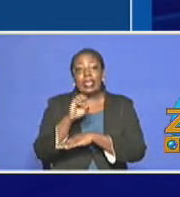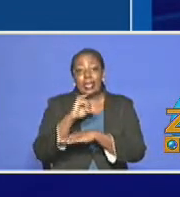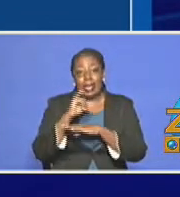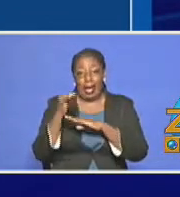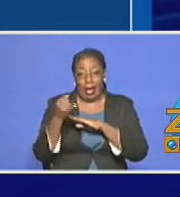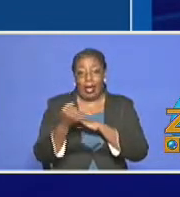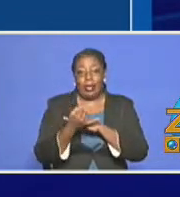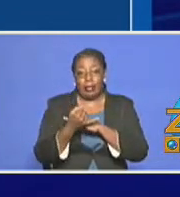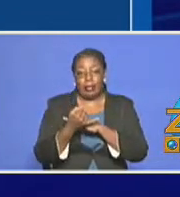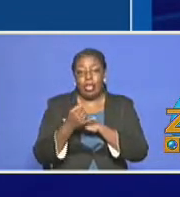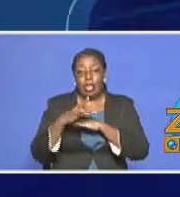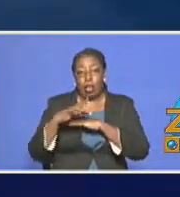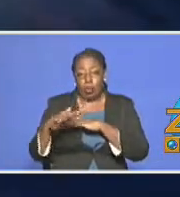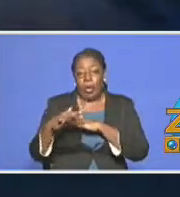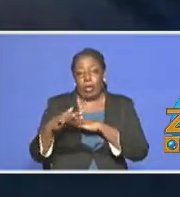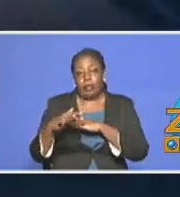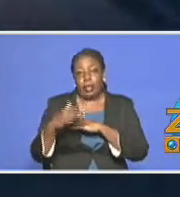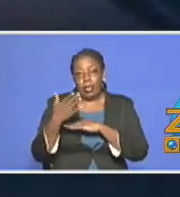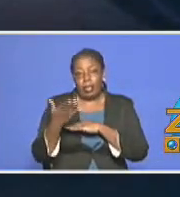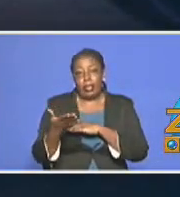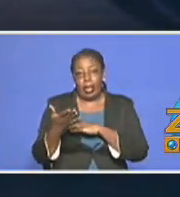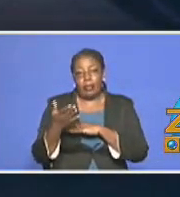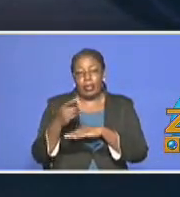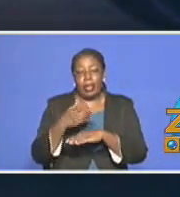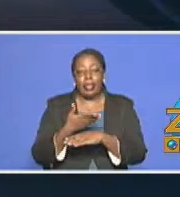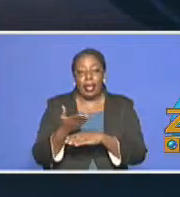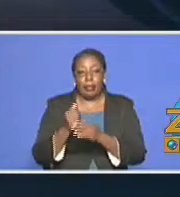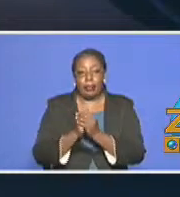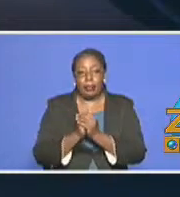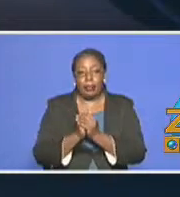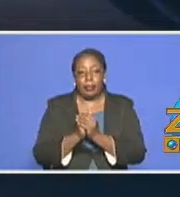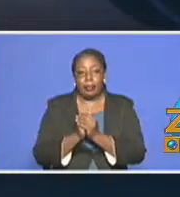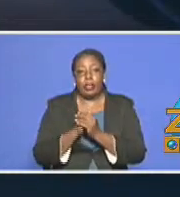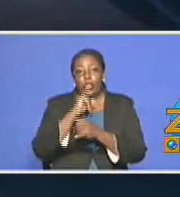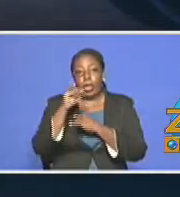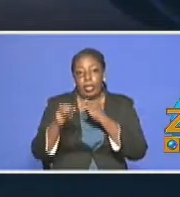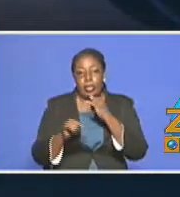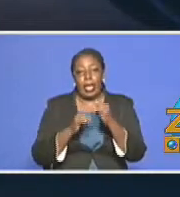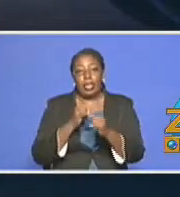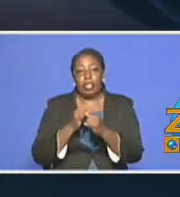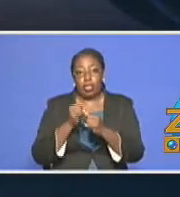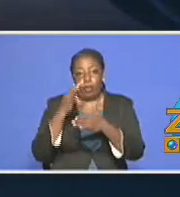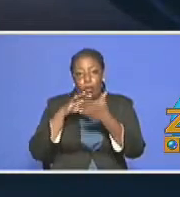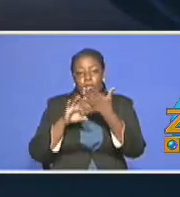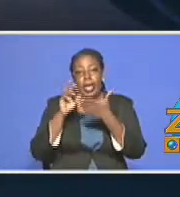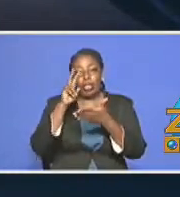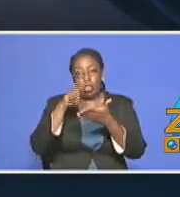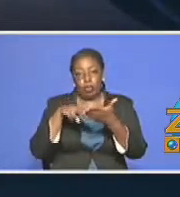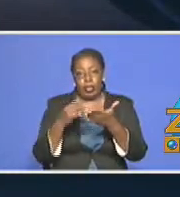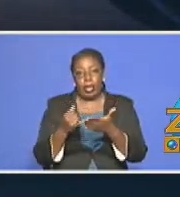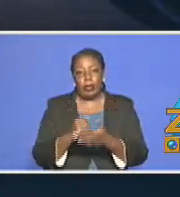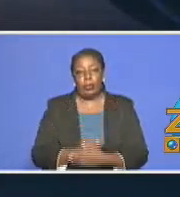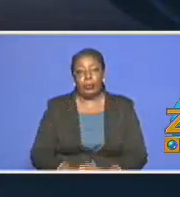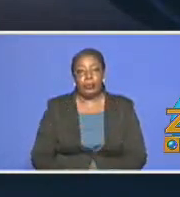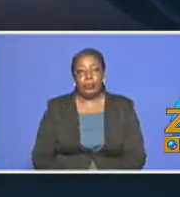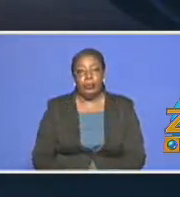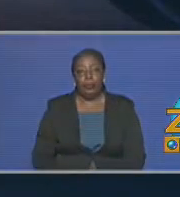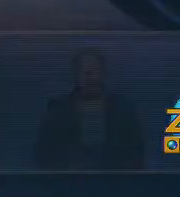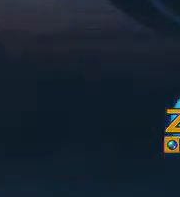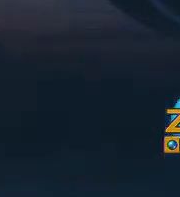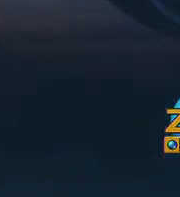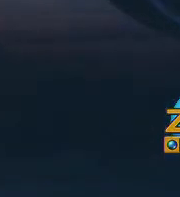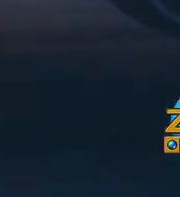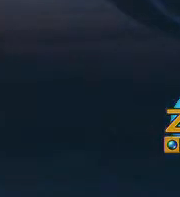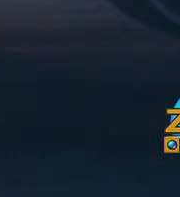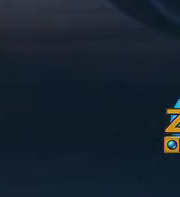The wave heights at 2 to 4 feet. That's going to do it for your boating forecast. It's time now for your international temperatures, and they are brought to you by